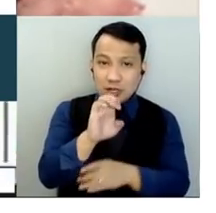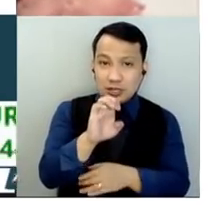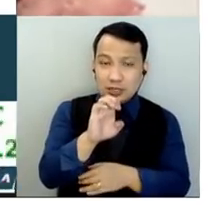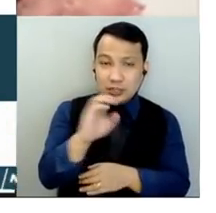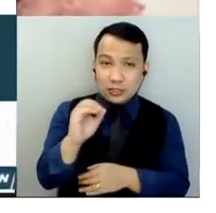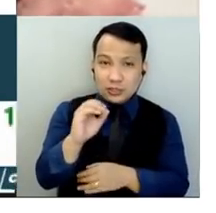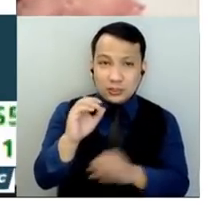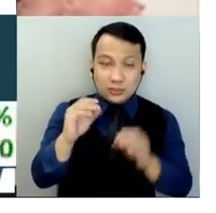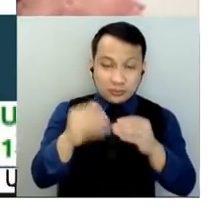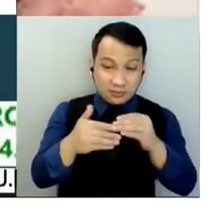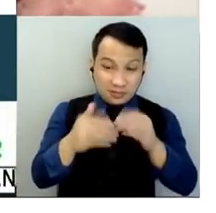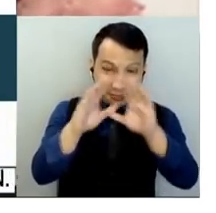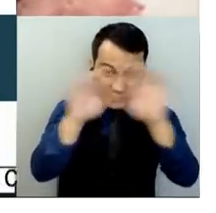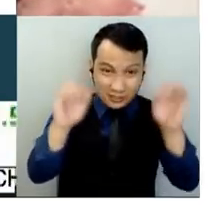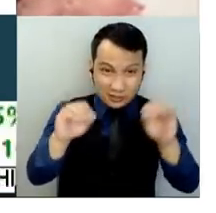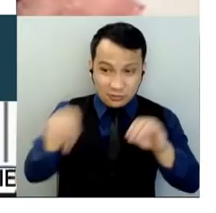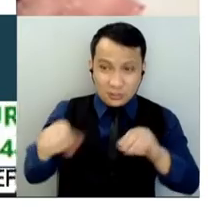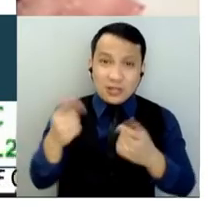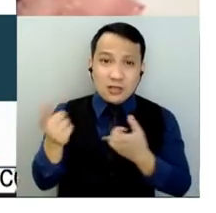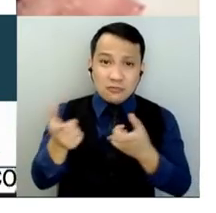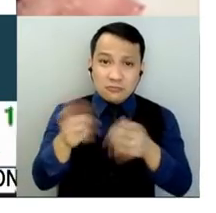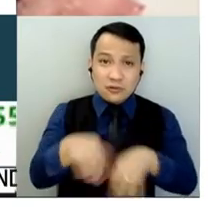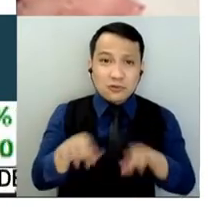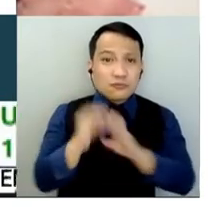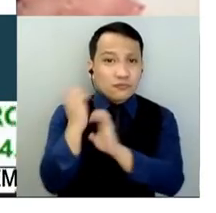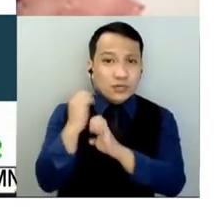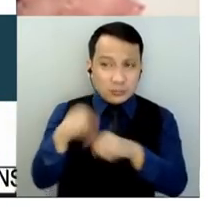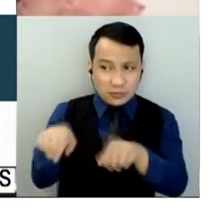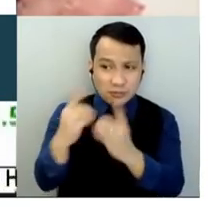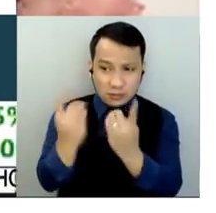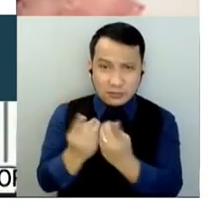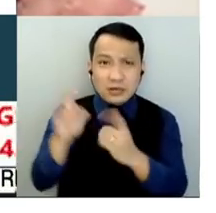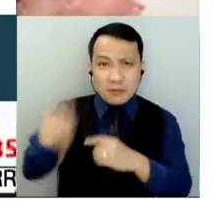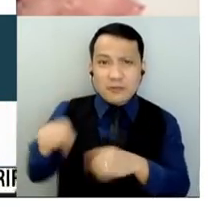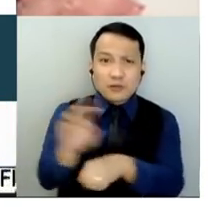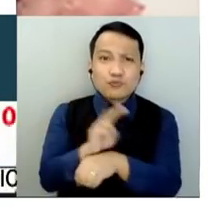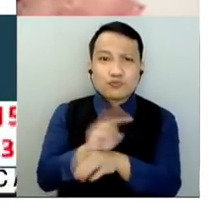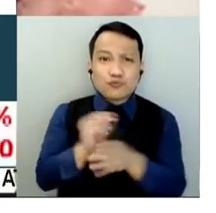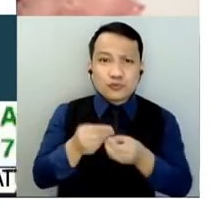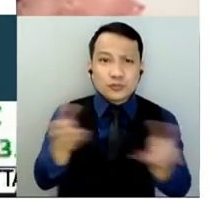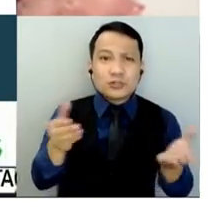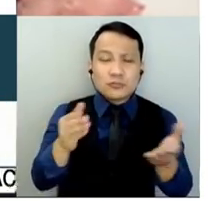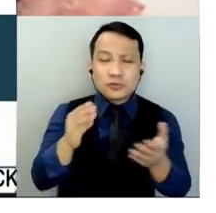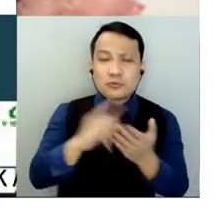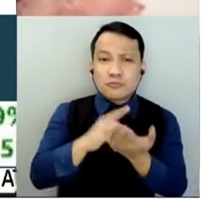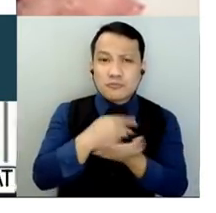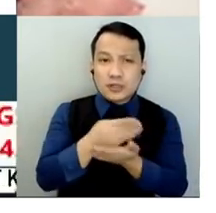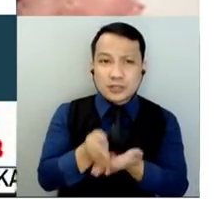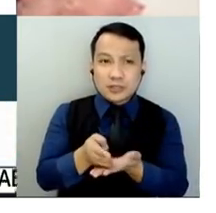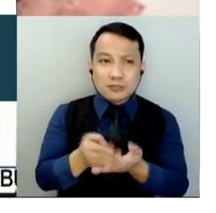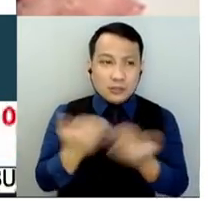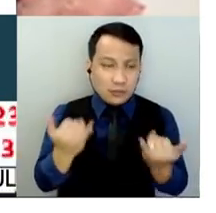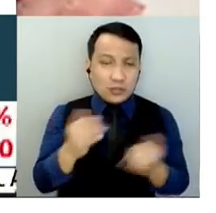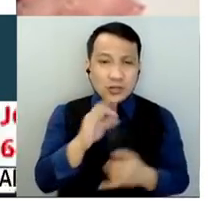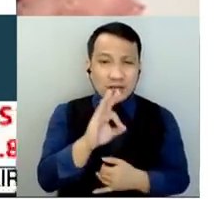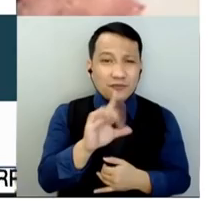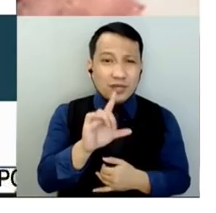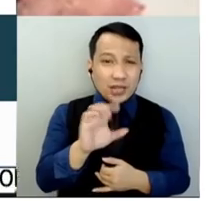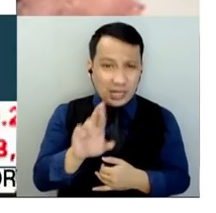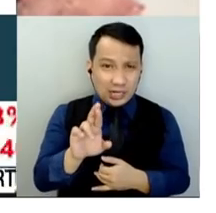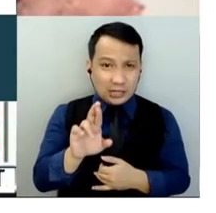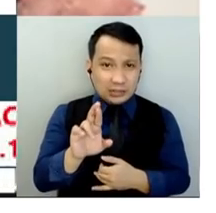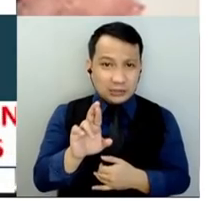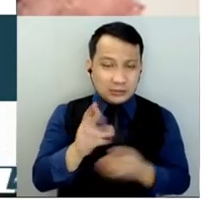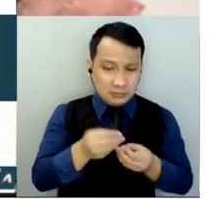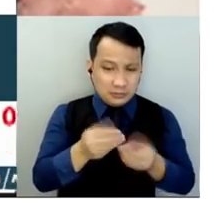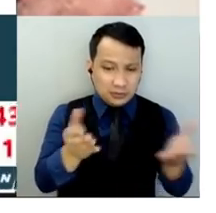are obstacles to that budget execution, like in this case, which is FLR, for late release, then that